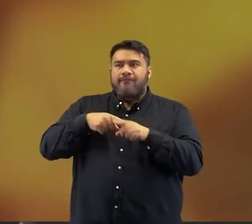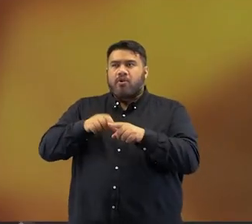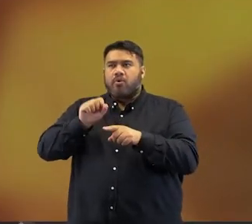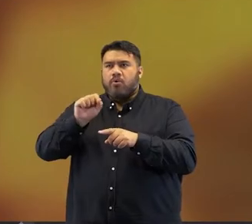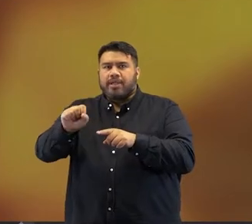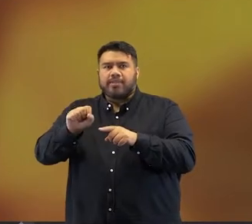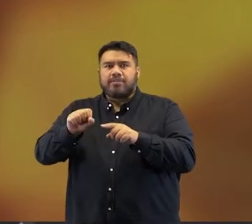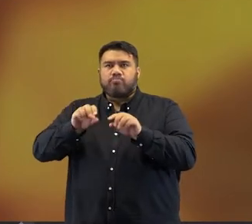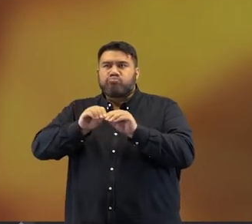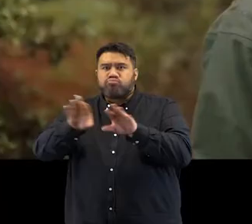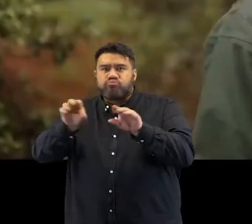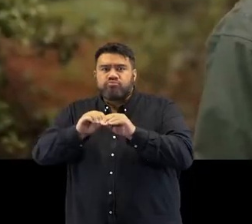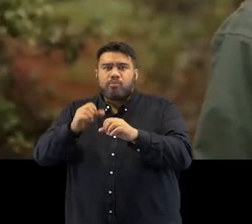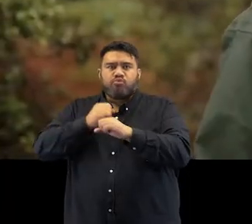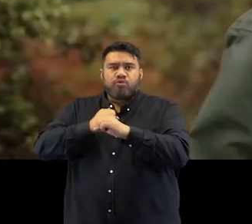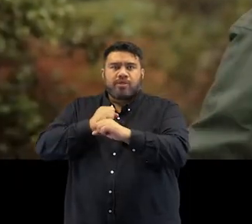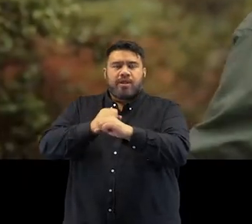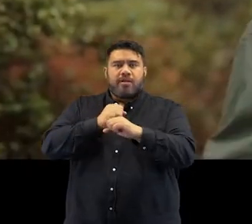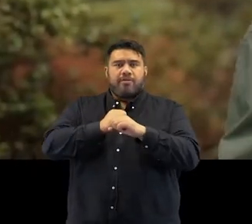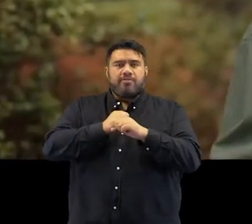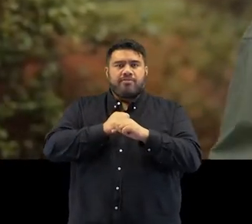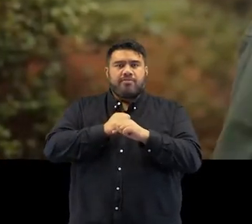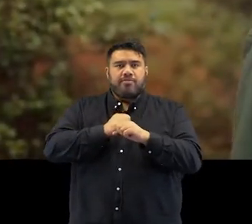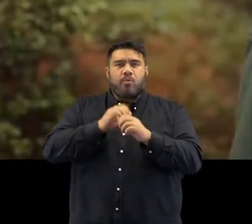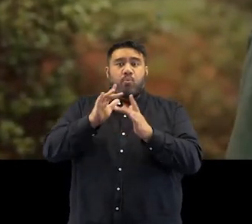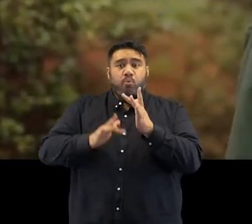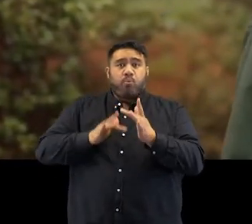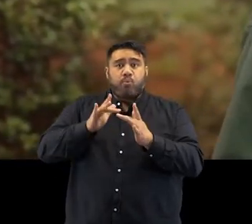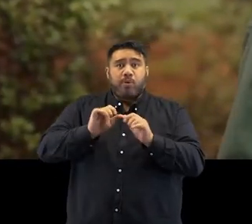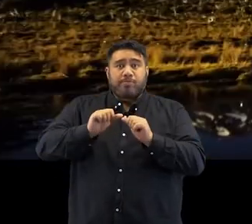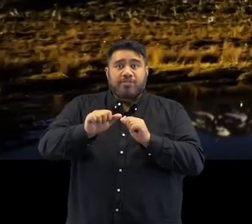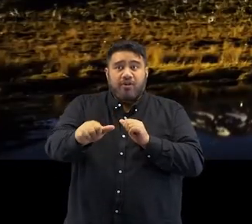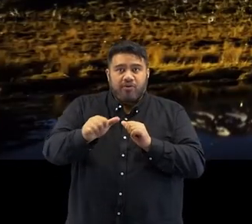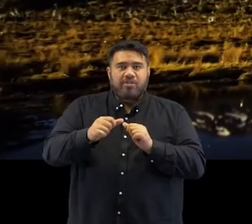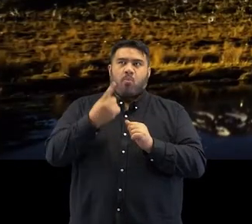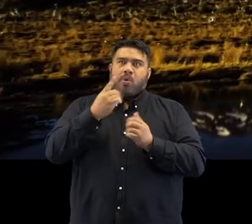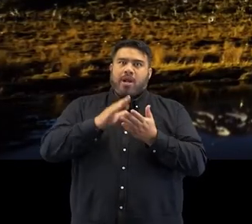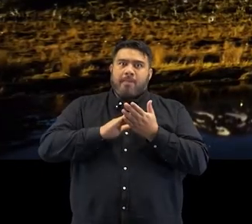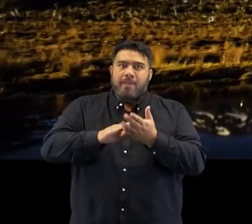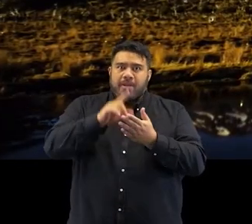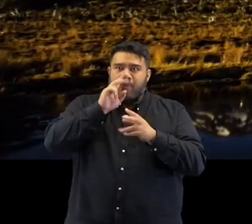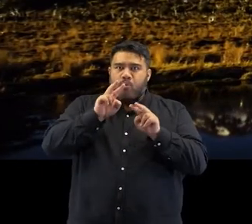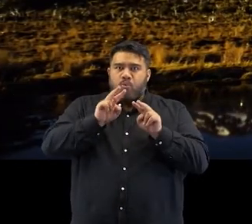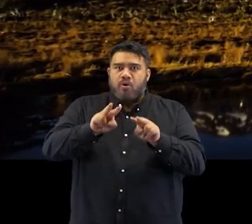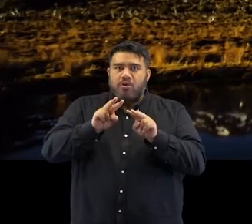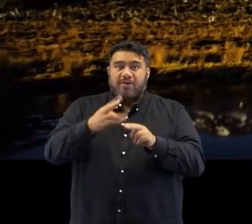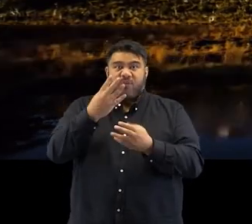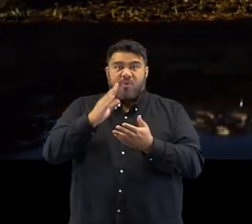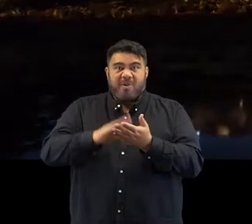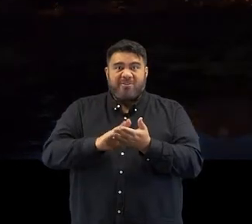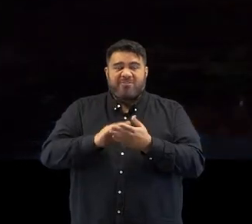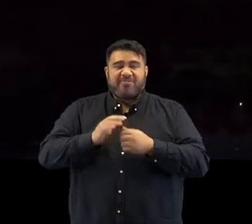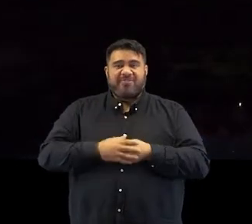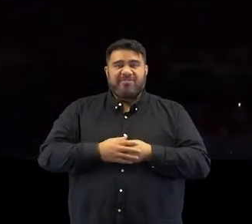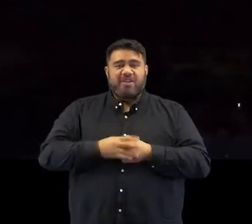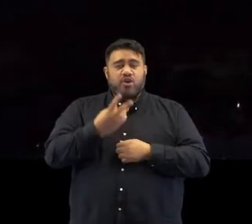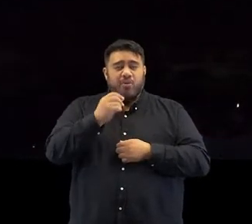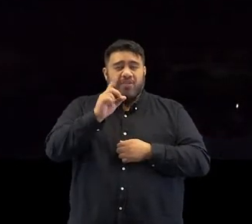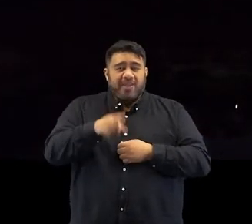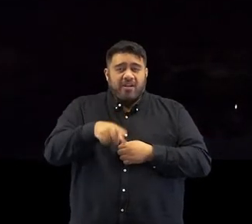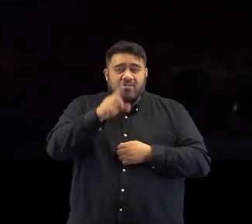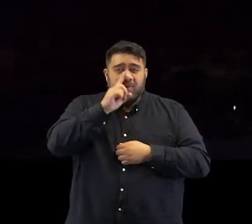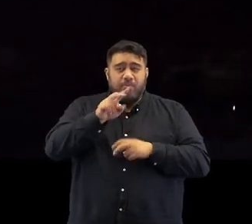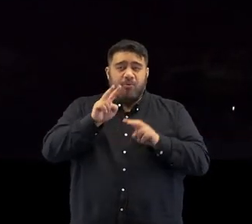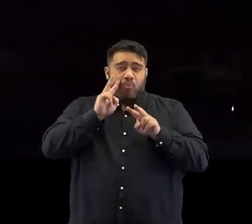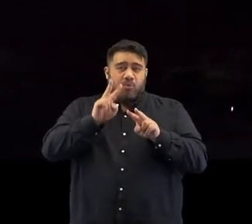videos in English and Te Reo Māori. His web series reached 1 million views in 4 months and over